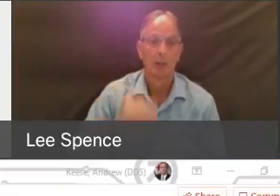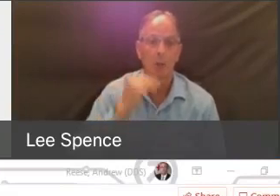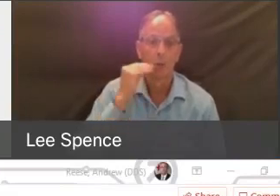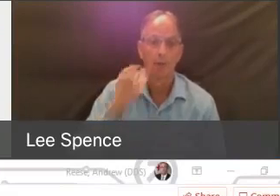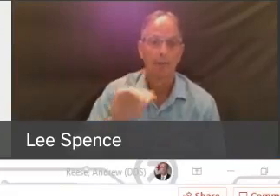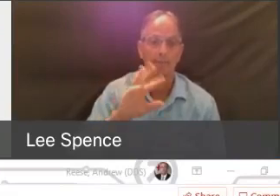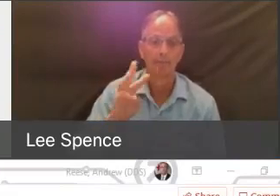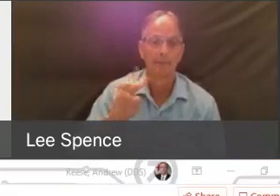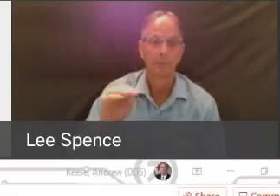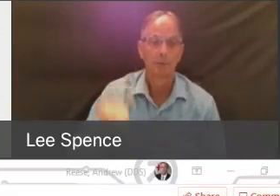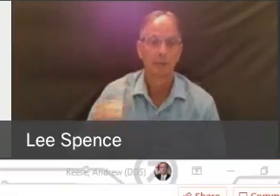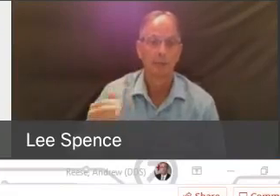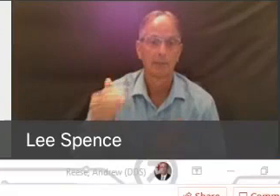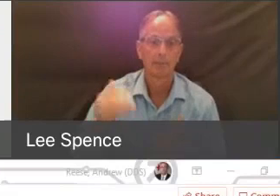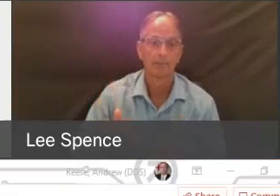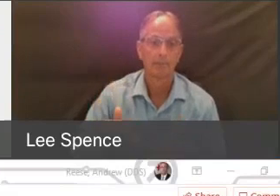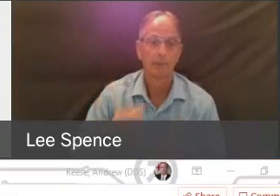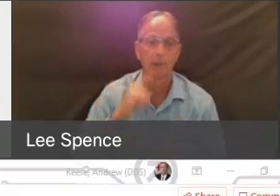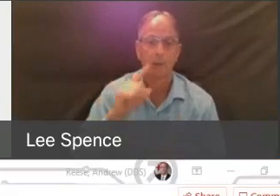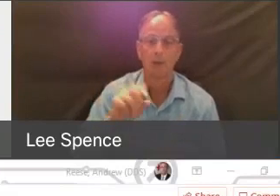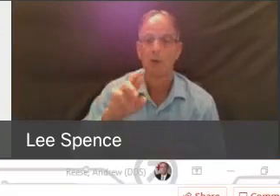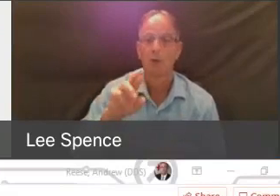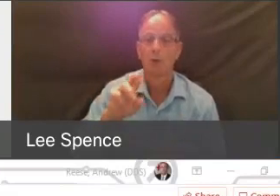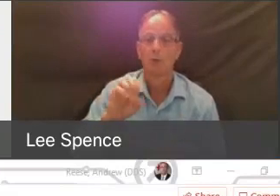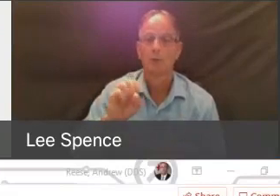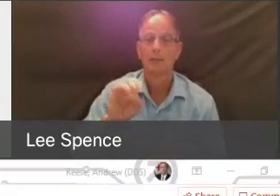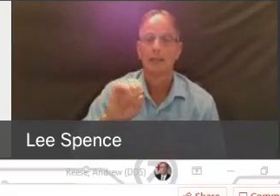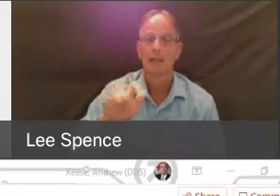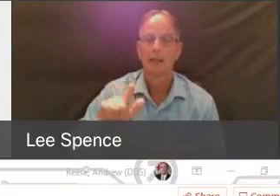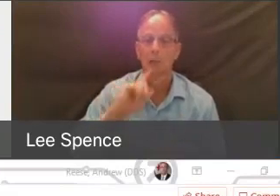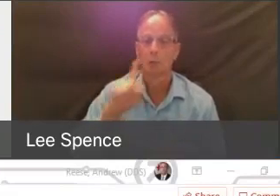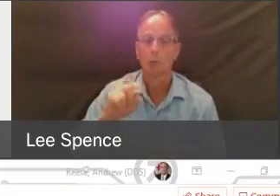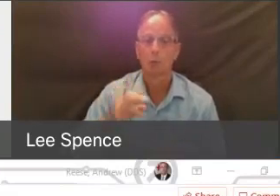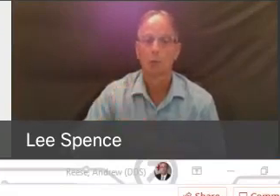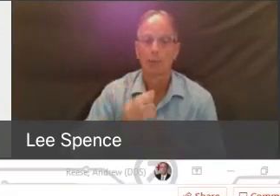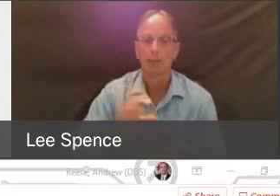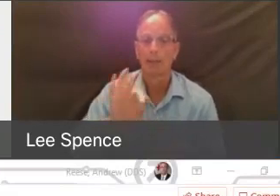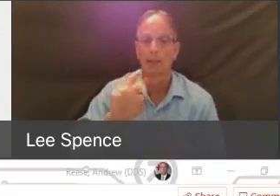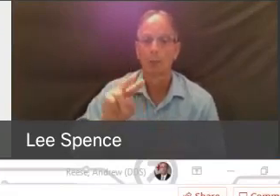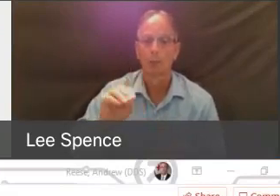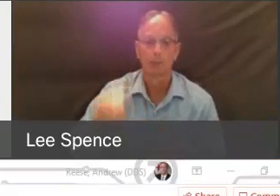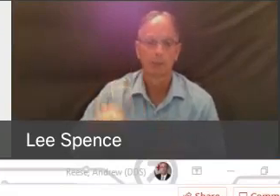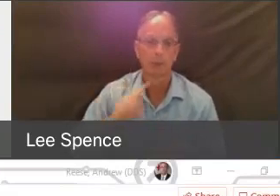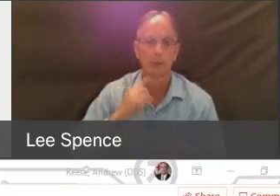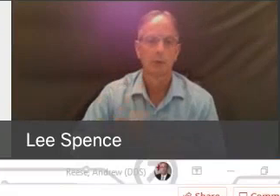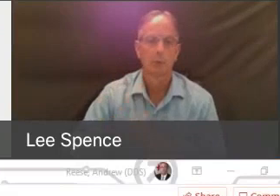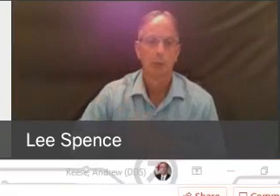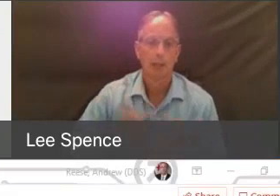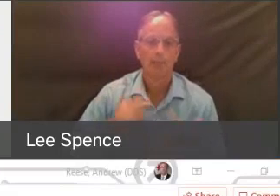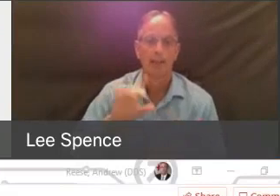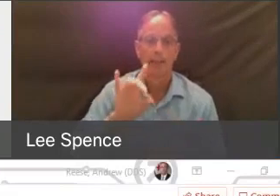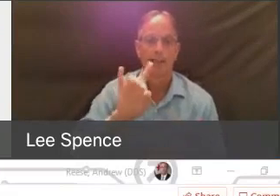at 56%. And residential habilitation is at 92%, supported living at